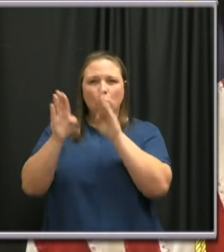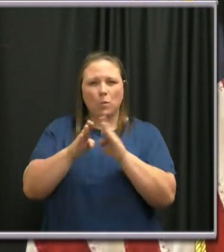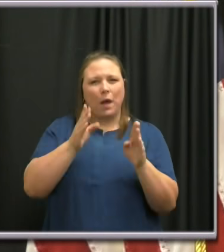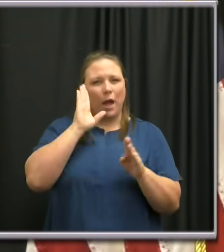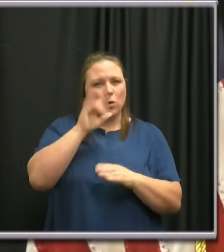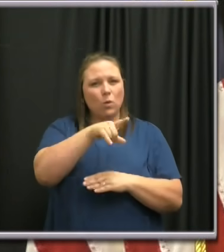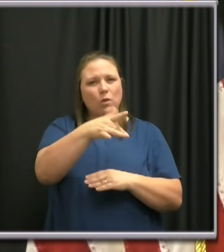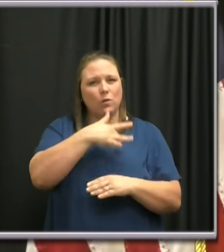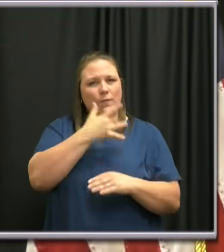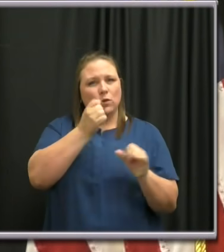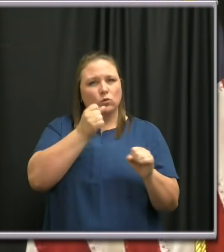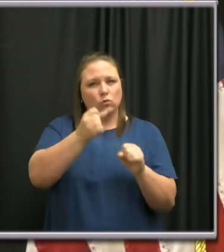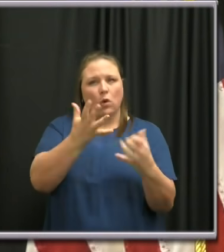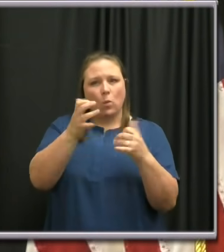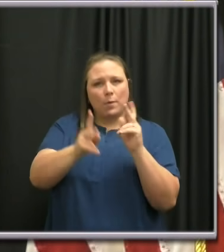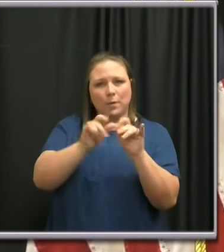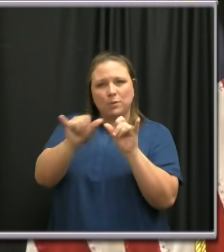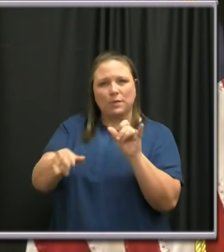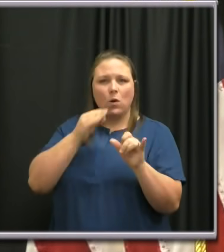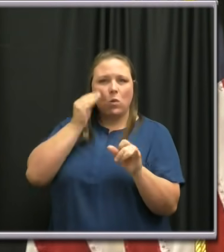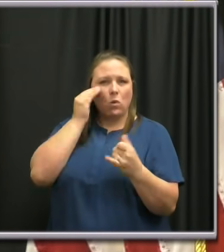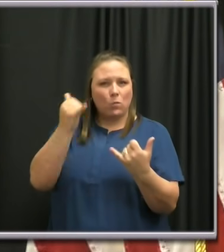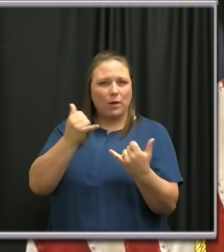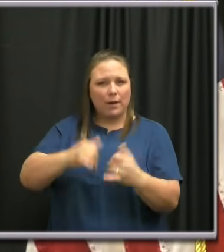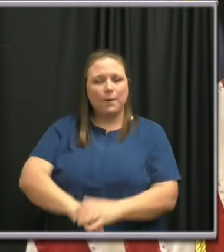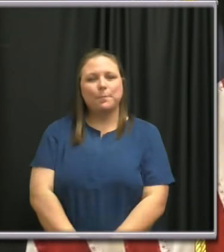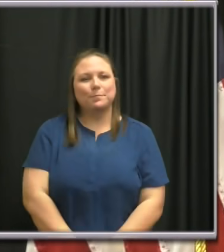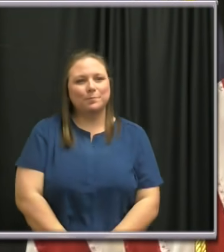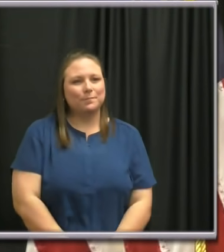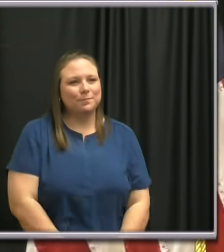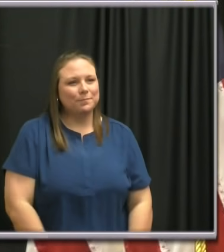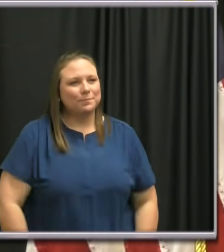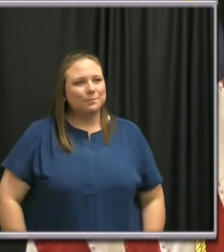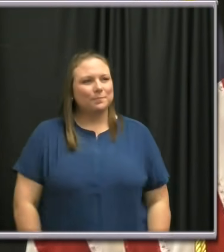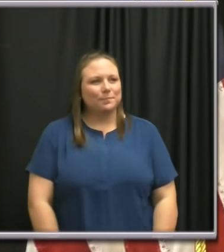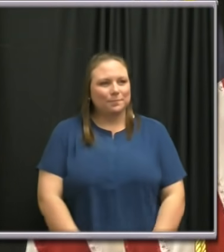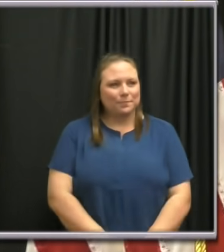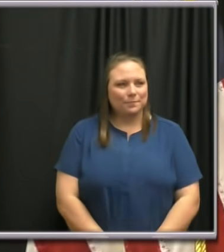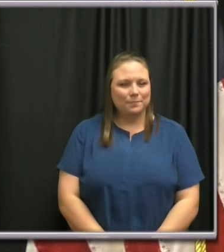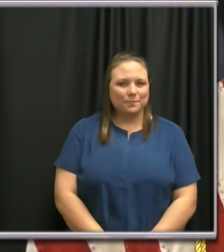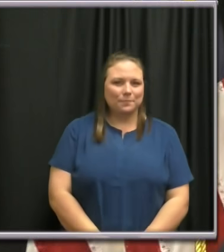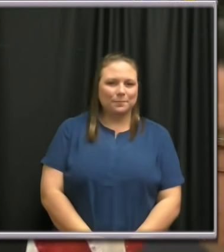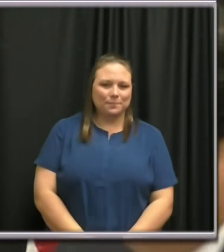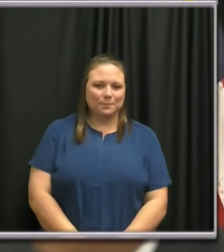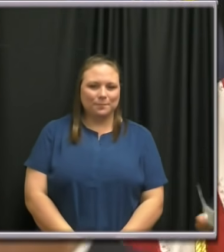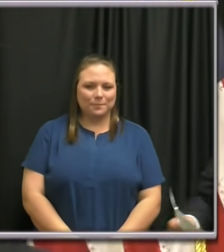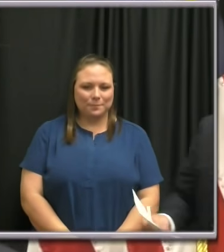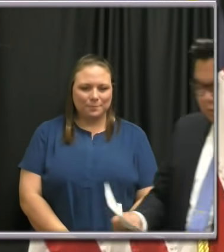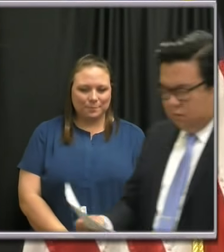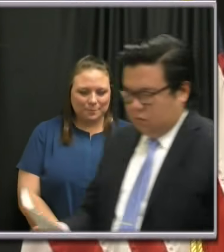about people staying at home right now. Thank you. We'll start with Leslie Waller.